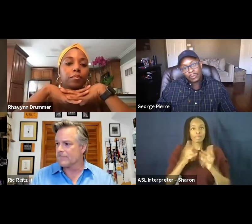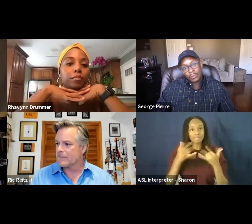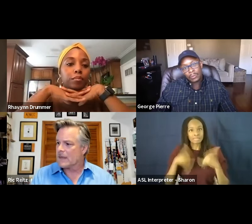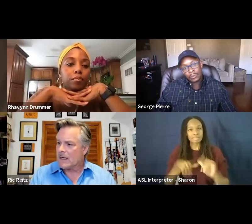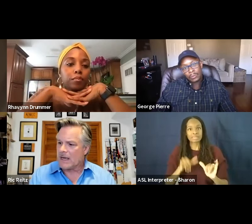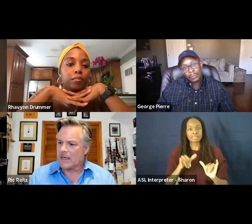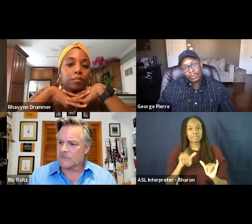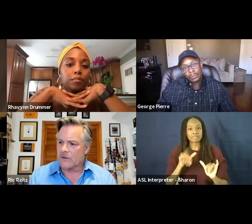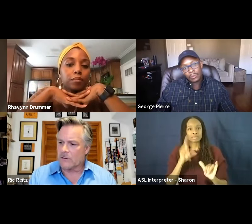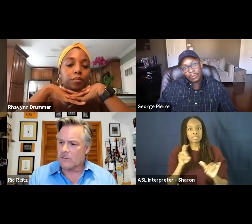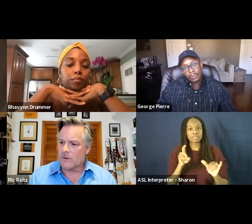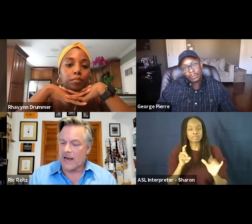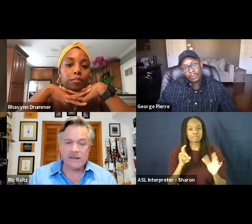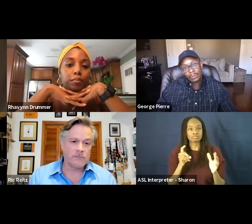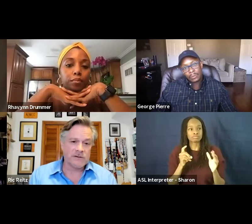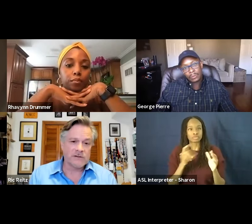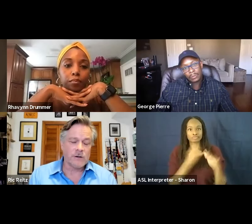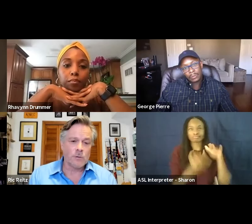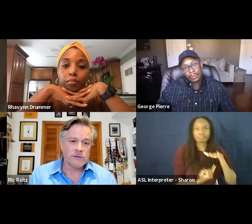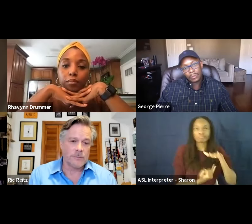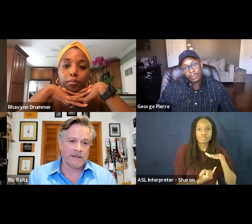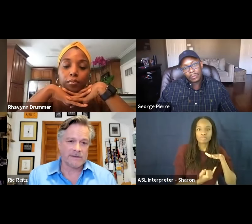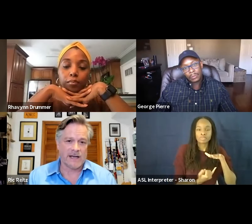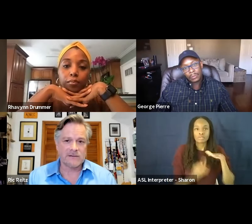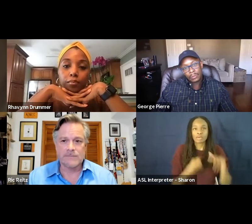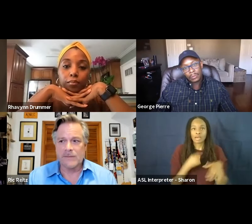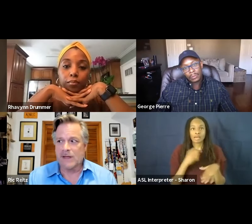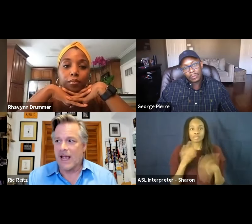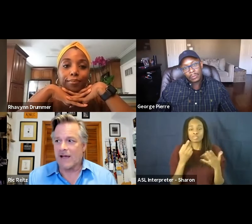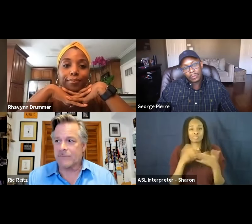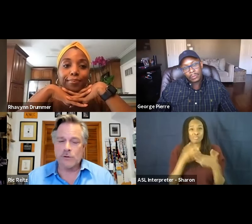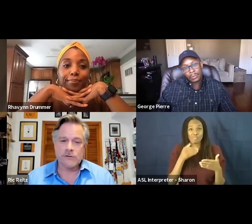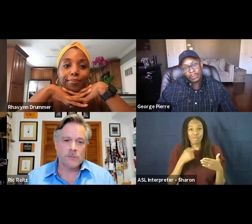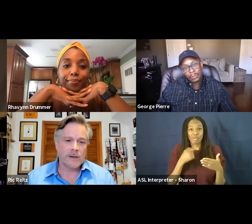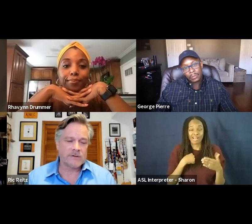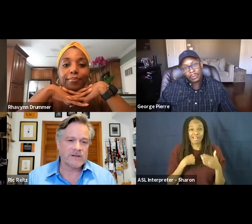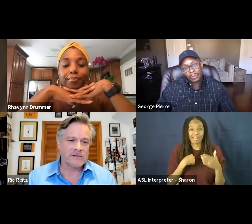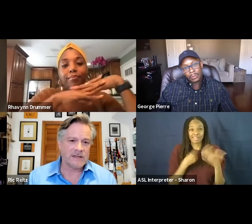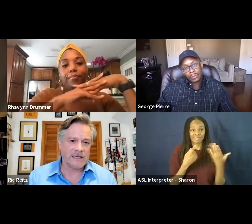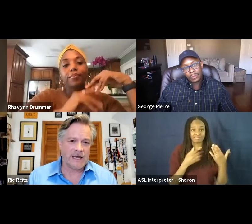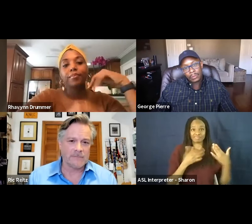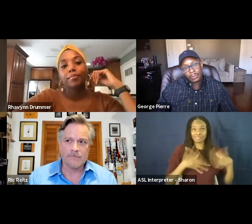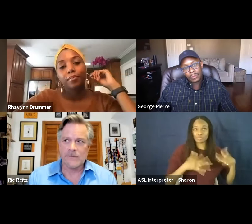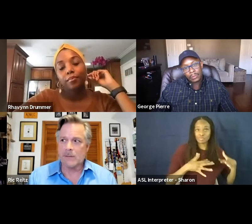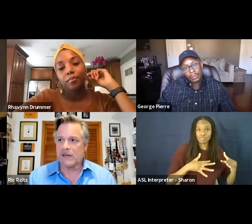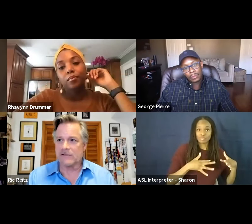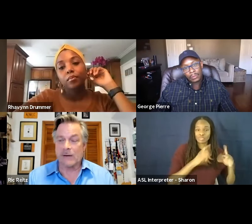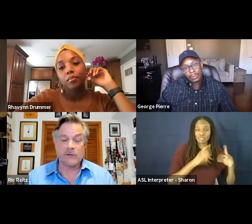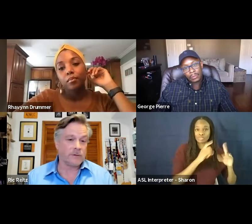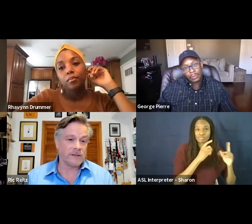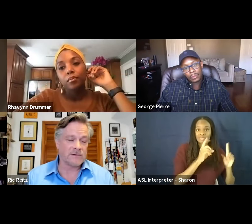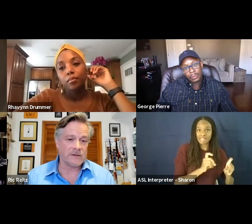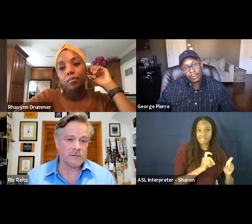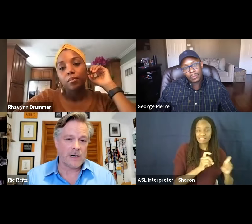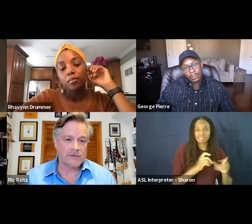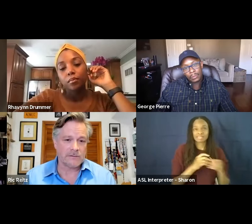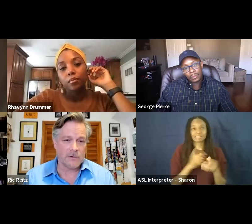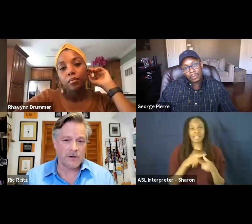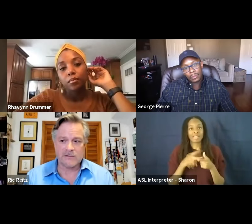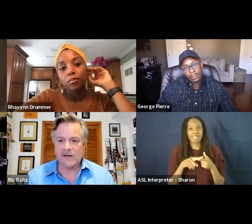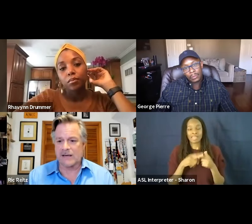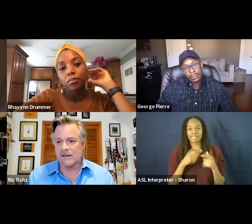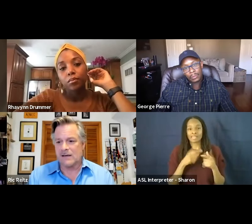money. And so I had, just to go to wardrobe, I had to test. After wardrobe, I was tested again because I was within 72